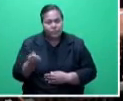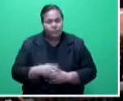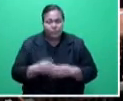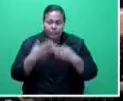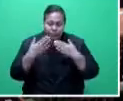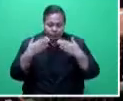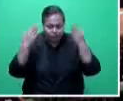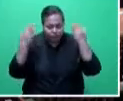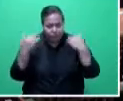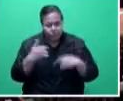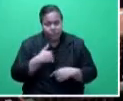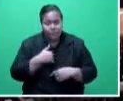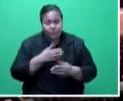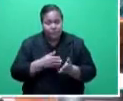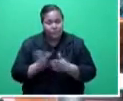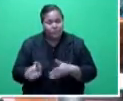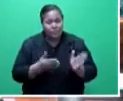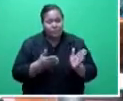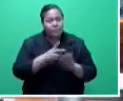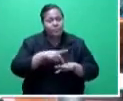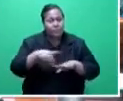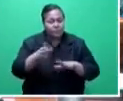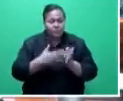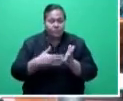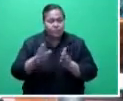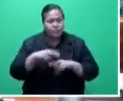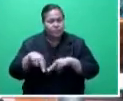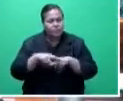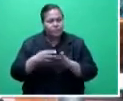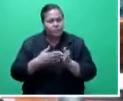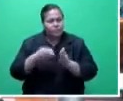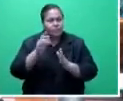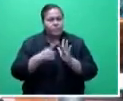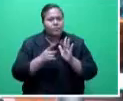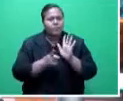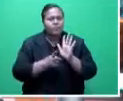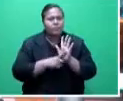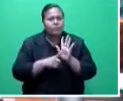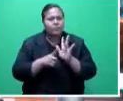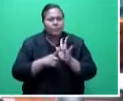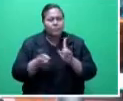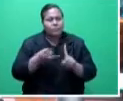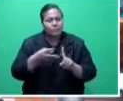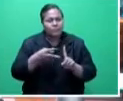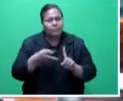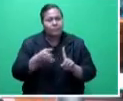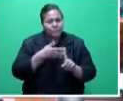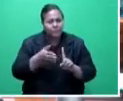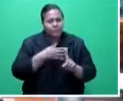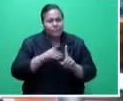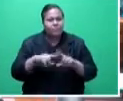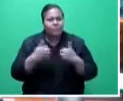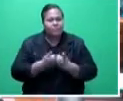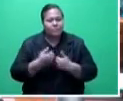Mr. Speaker, sir, I move that Parliament approve that Fiji ratify the International Labour Organization Violence and Harassment Convention 2019.